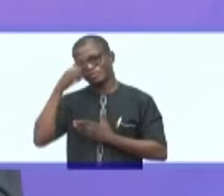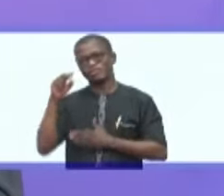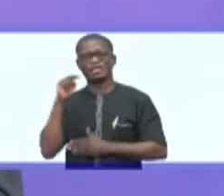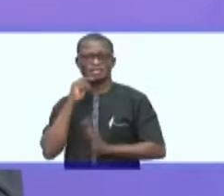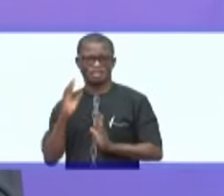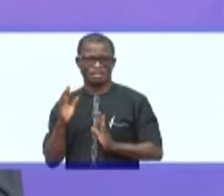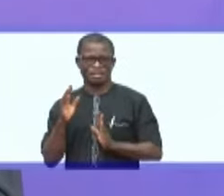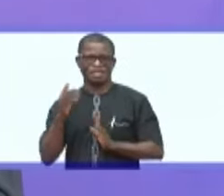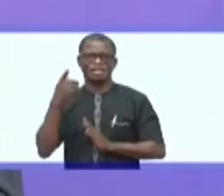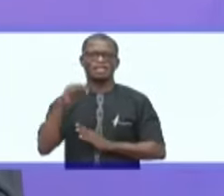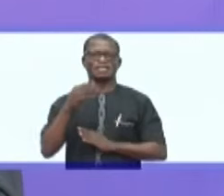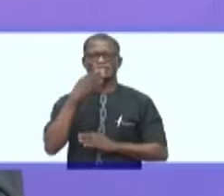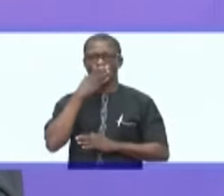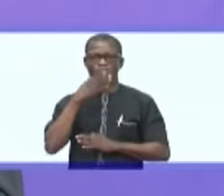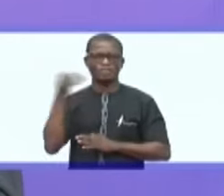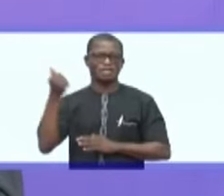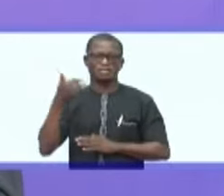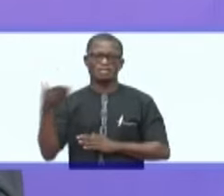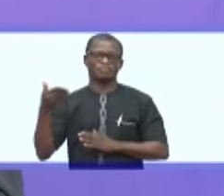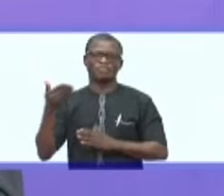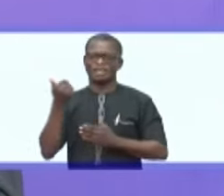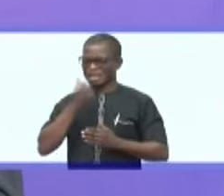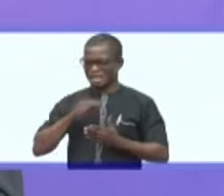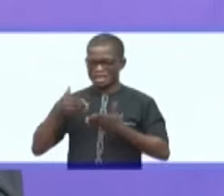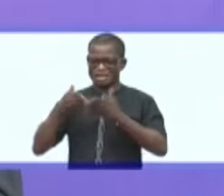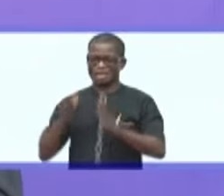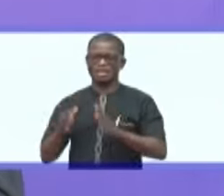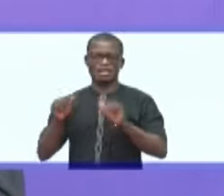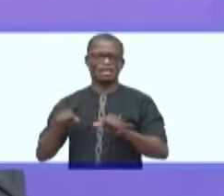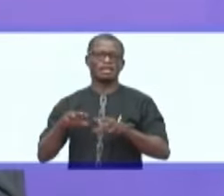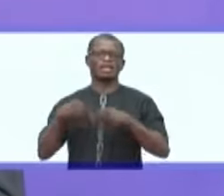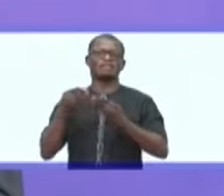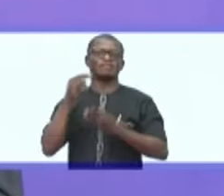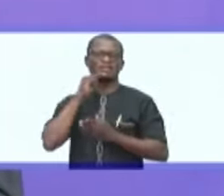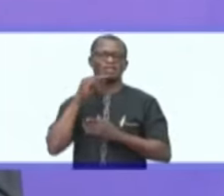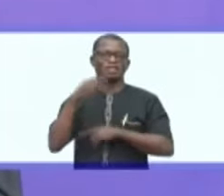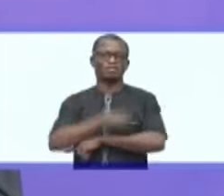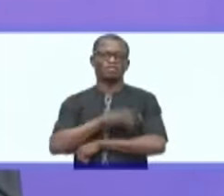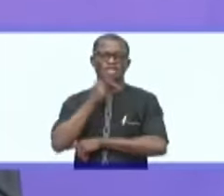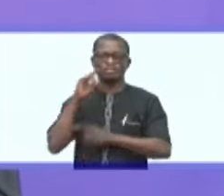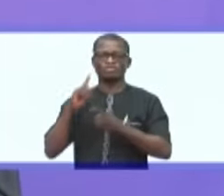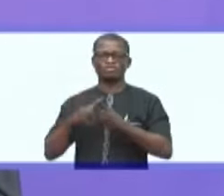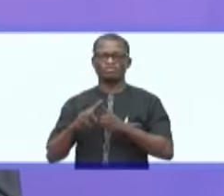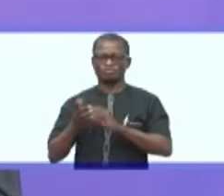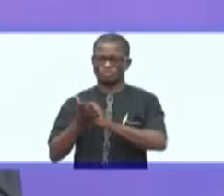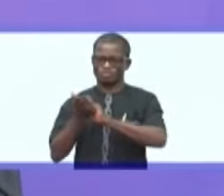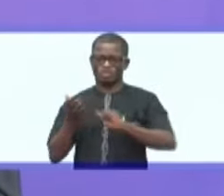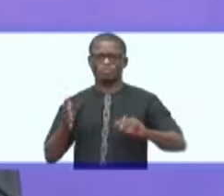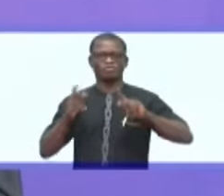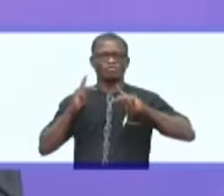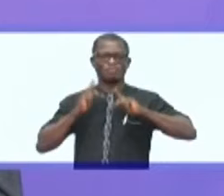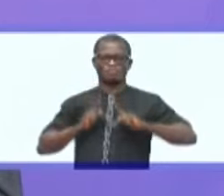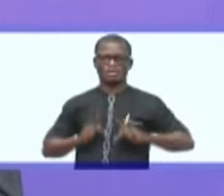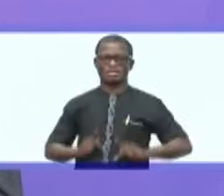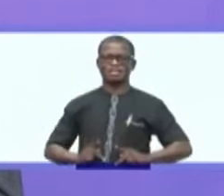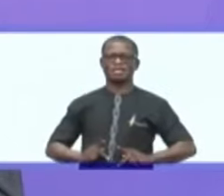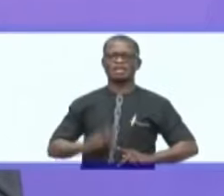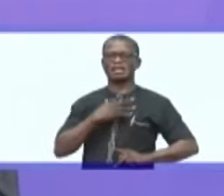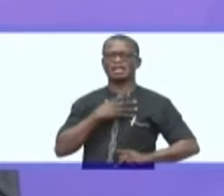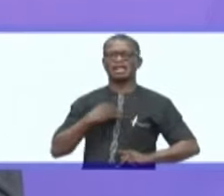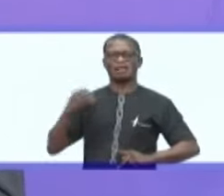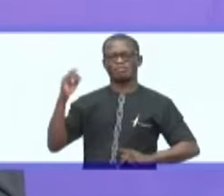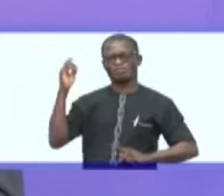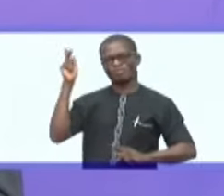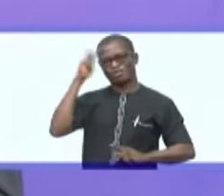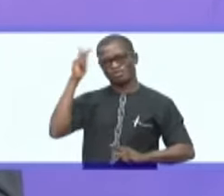The best thing any leader can give Nigeria today is to remove his personal group and political interest.